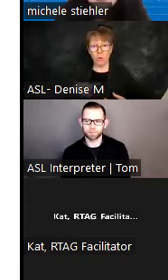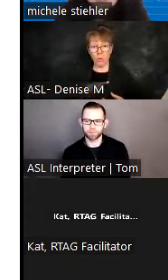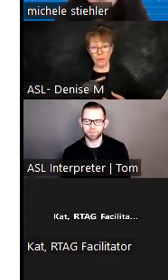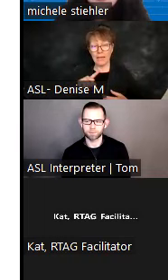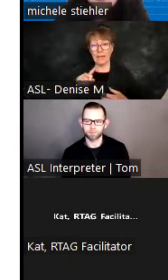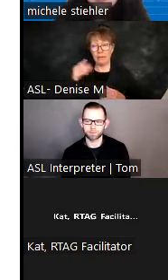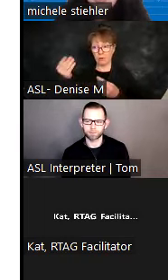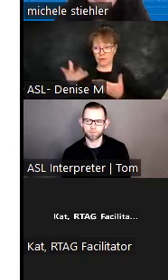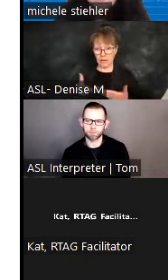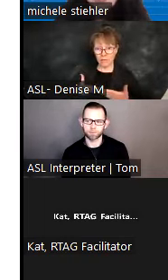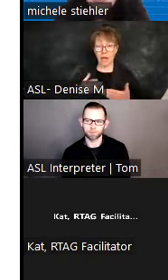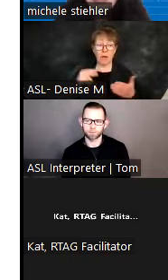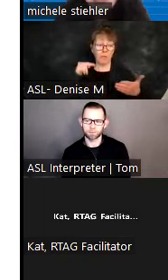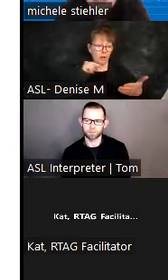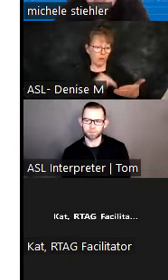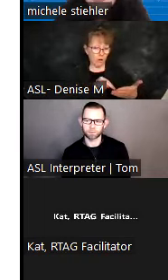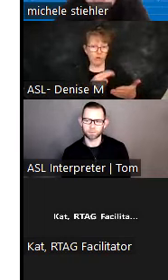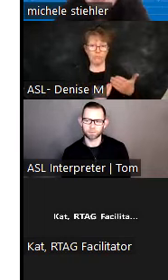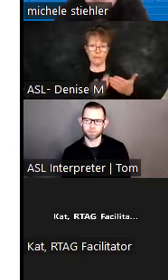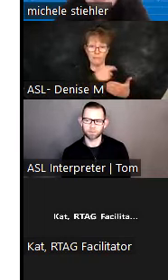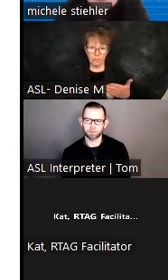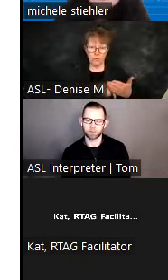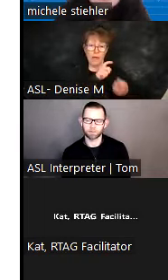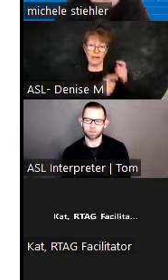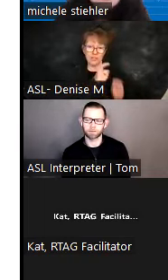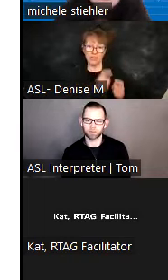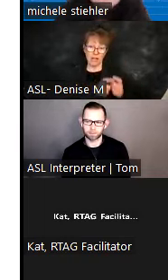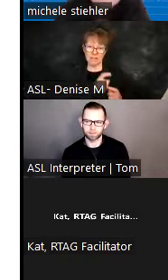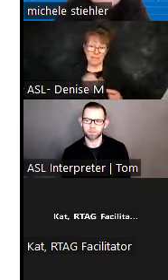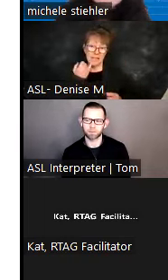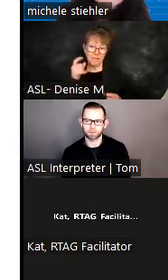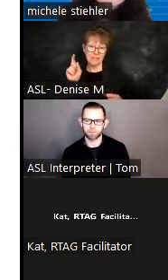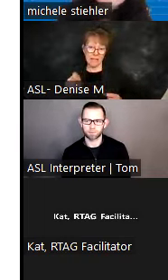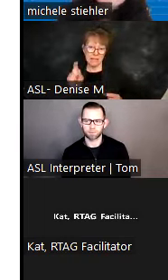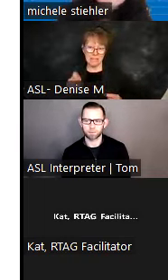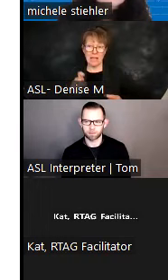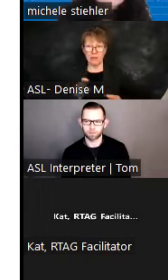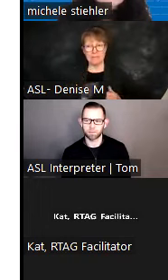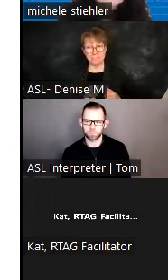the situation and make adjustments as necessary.